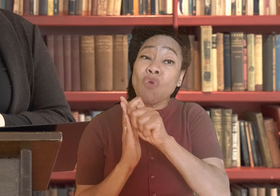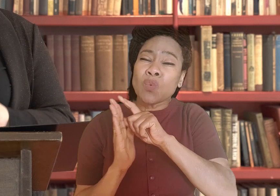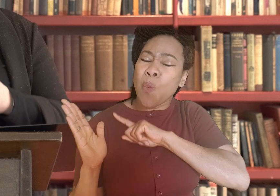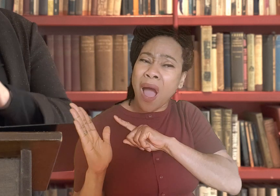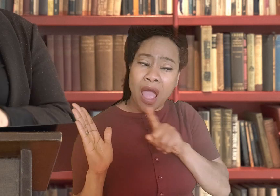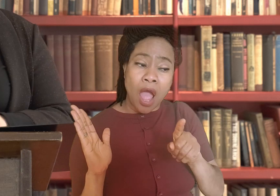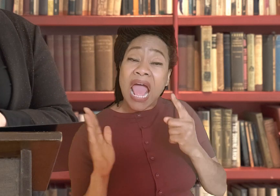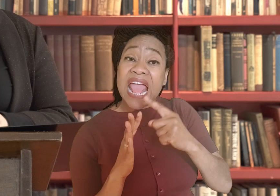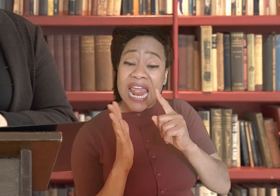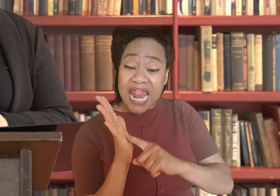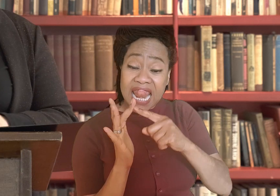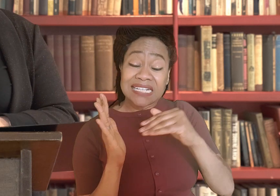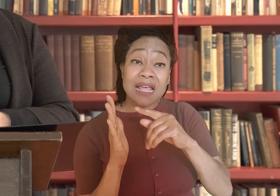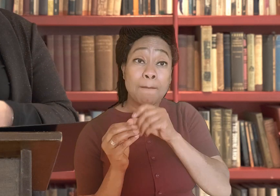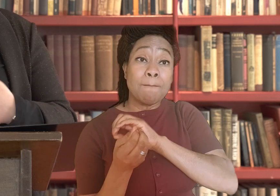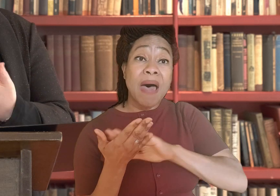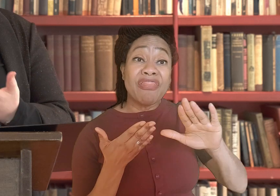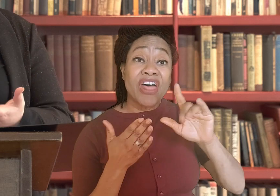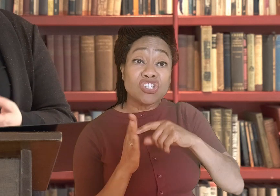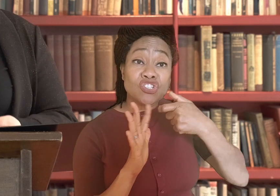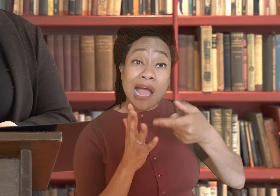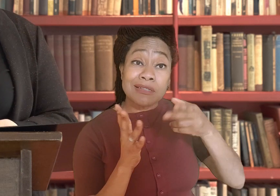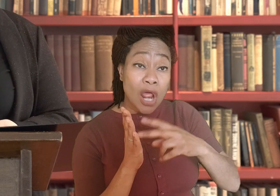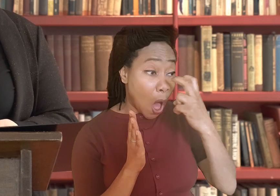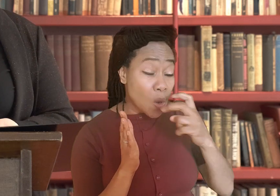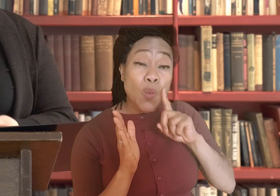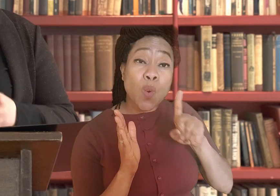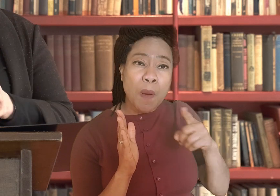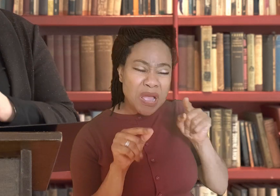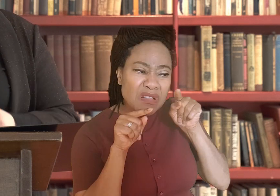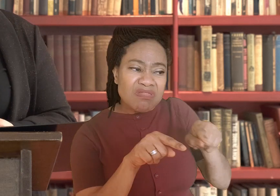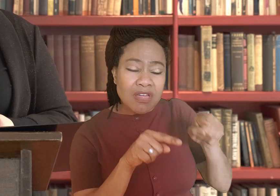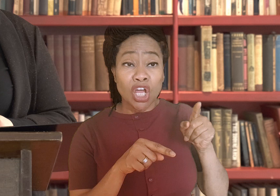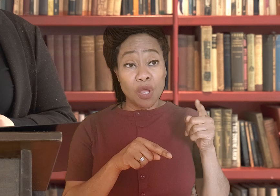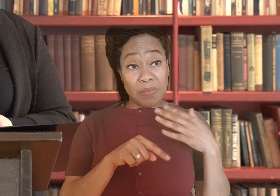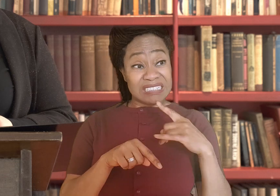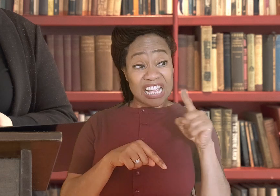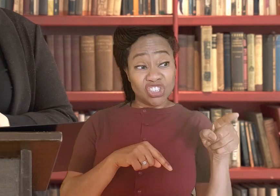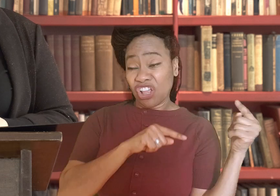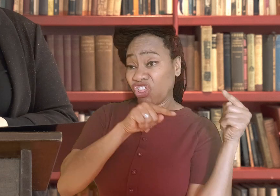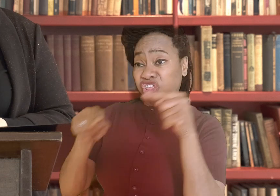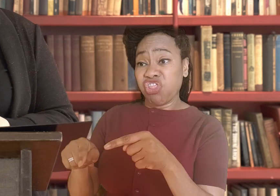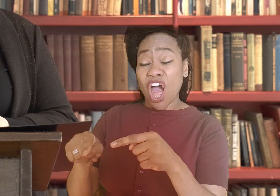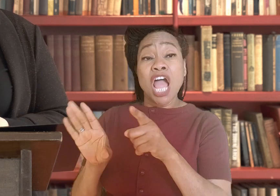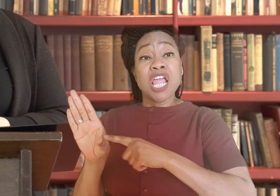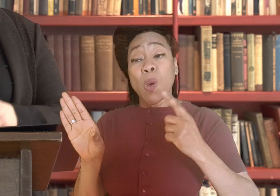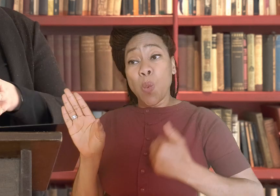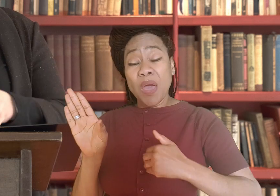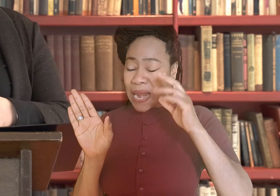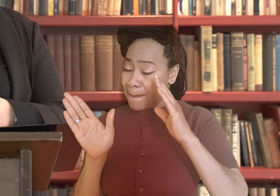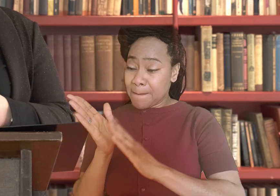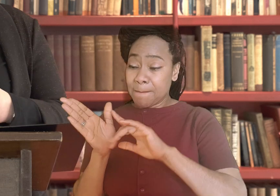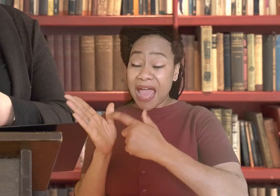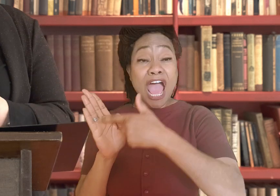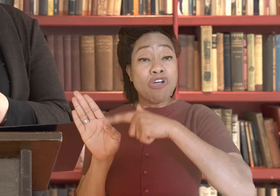Jackson. Jackson was an elderly woman who was said to have cursed and bewitched a young girl named Mary Glover in April 1602.